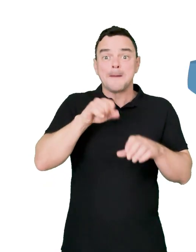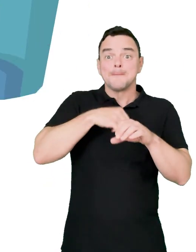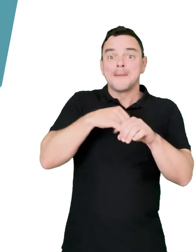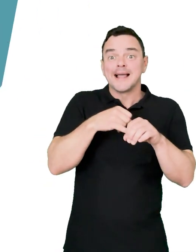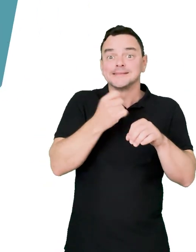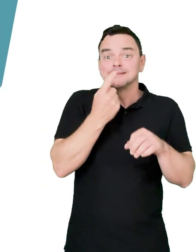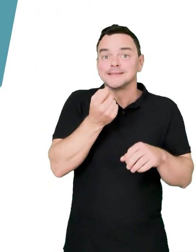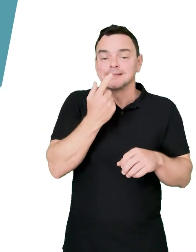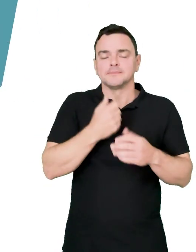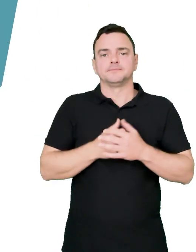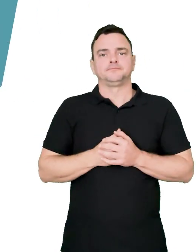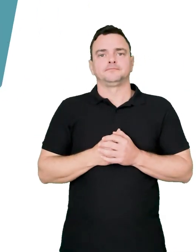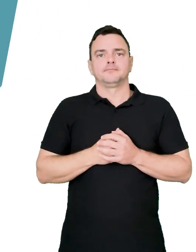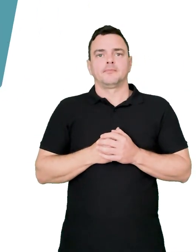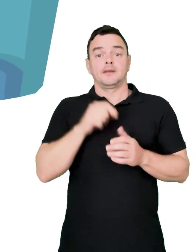Do you take medicines?